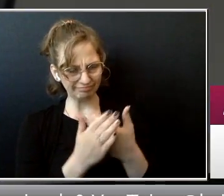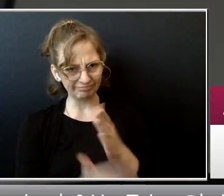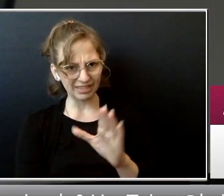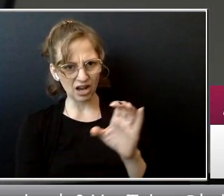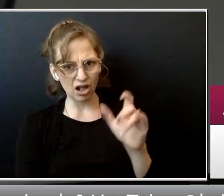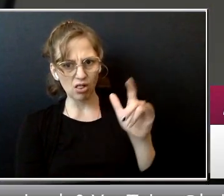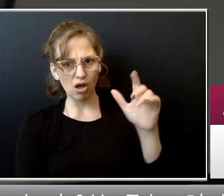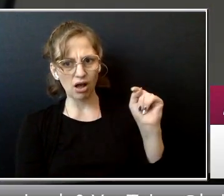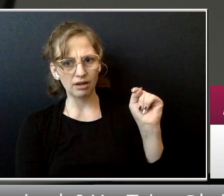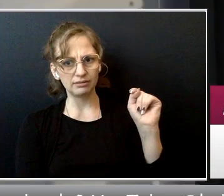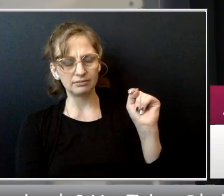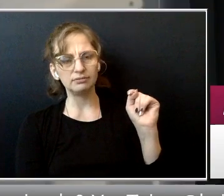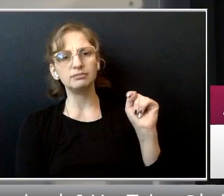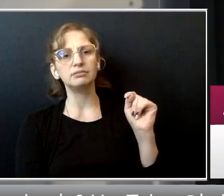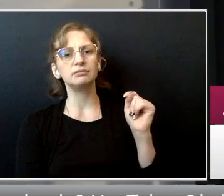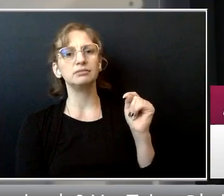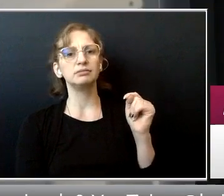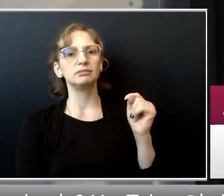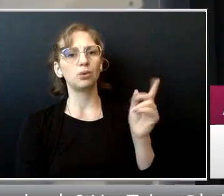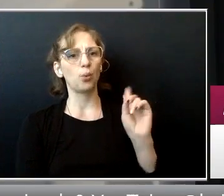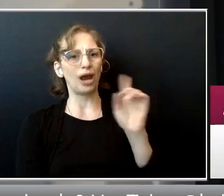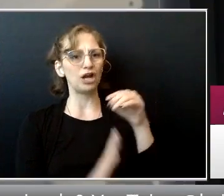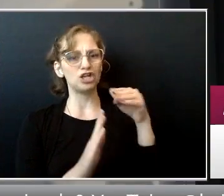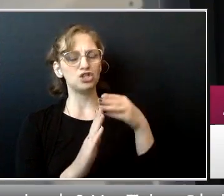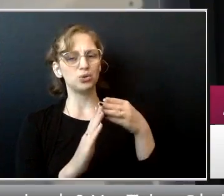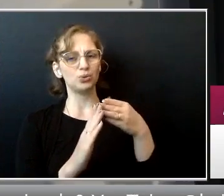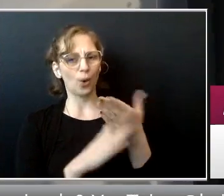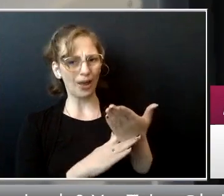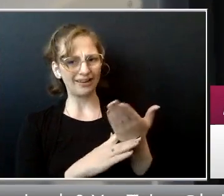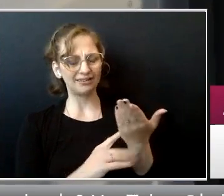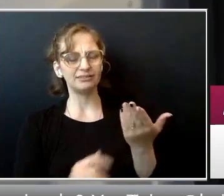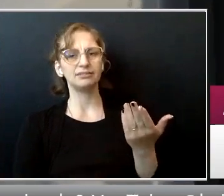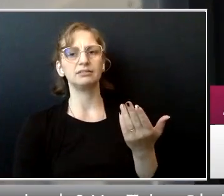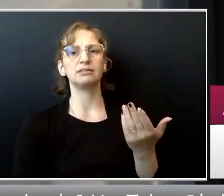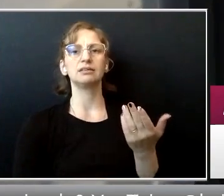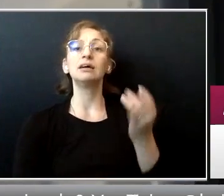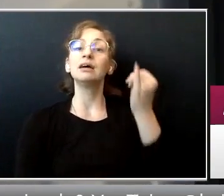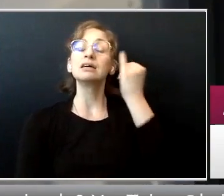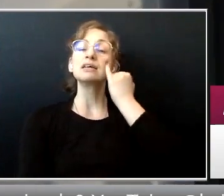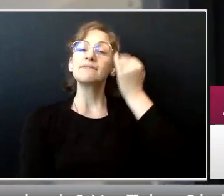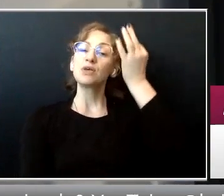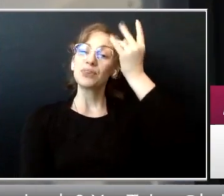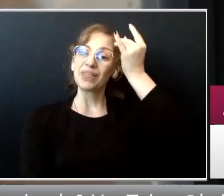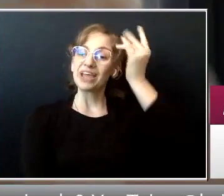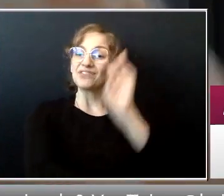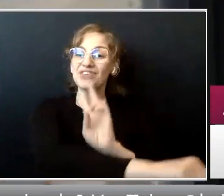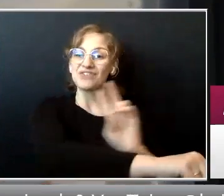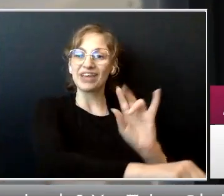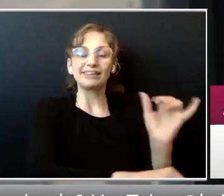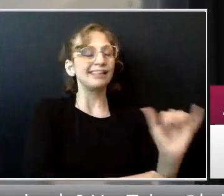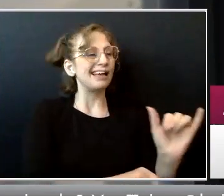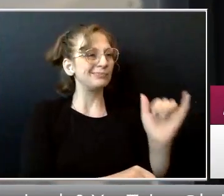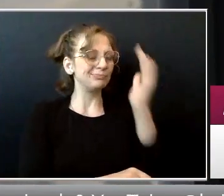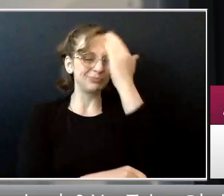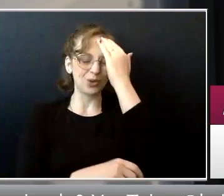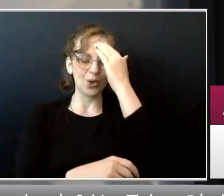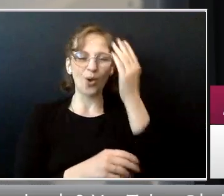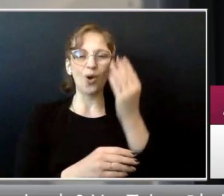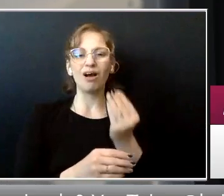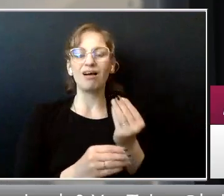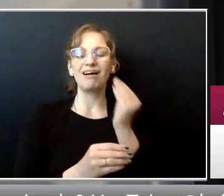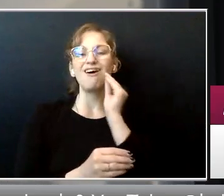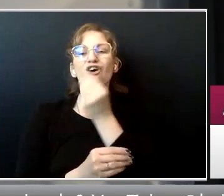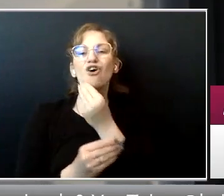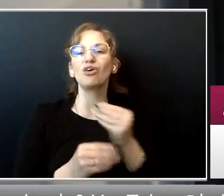Like, where did you go in? So if you think of it, if you think of the vein like a garden hose, there's a column of concrete in there. So